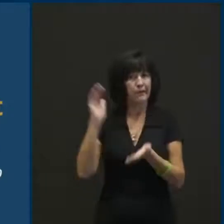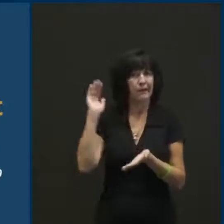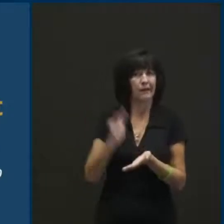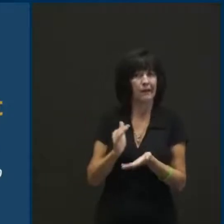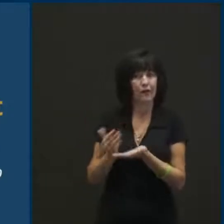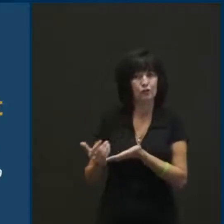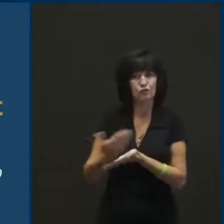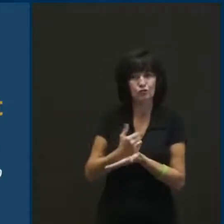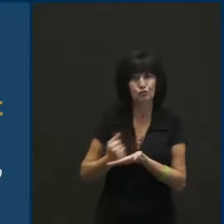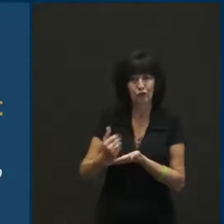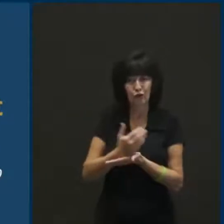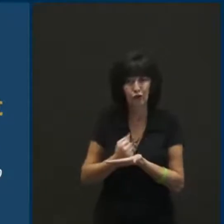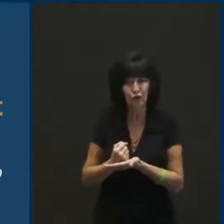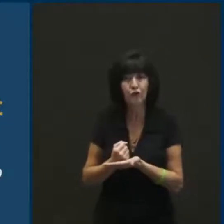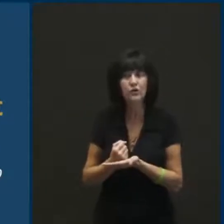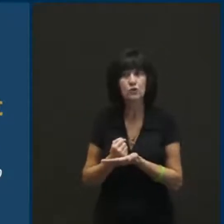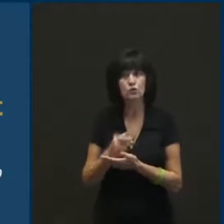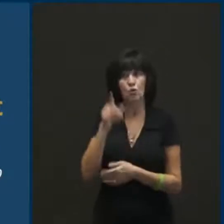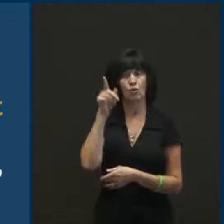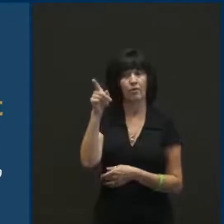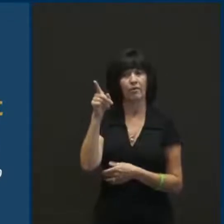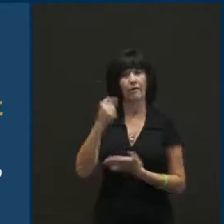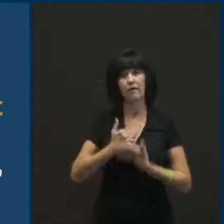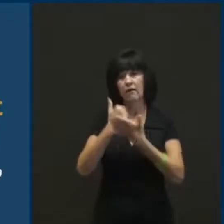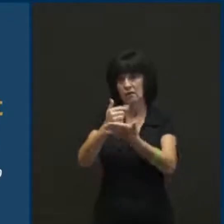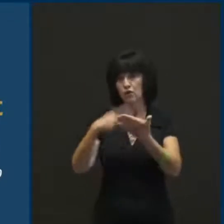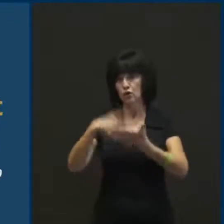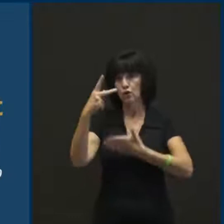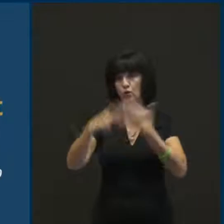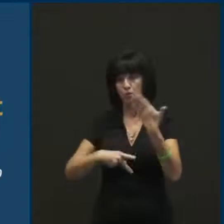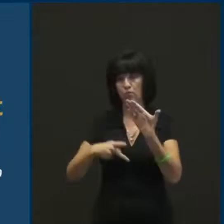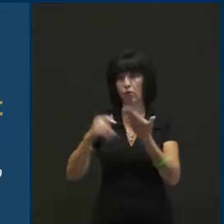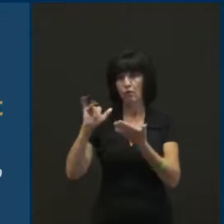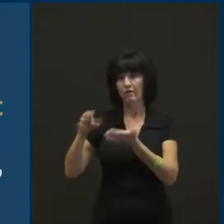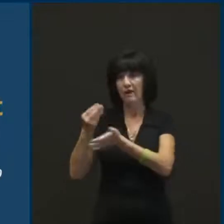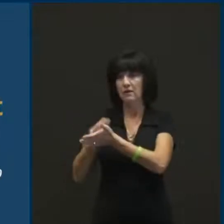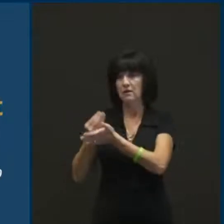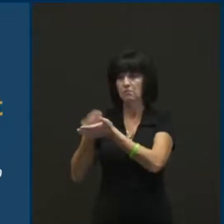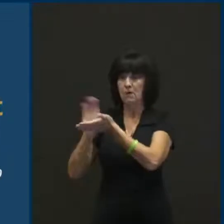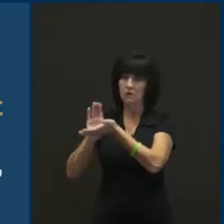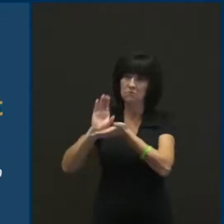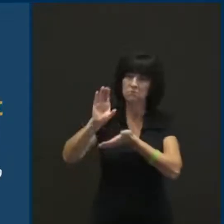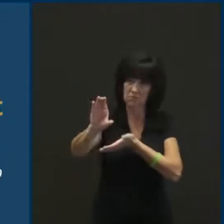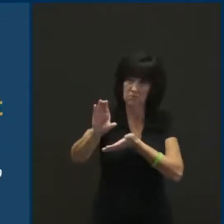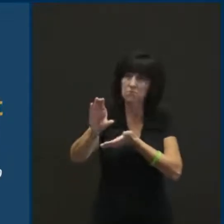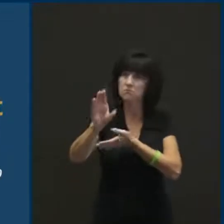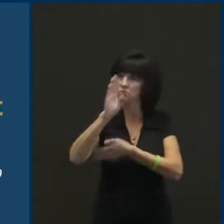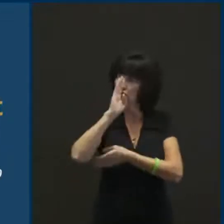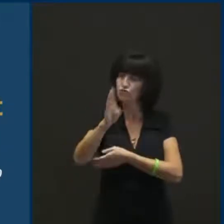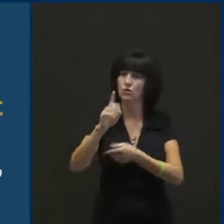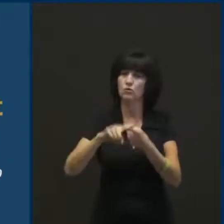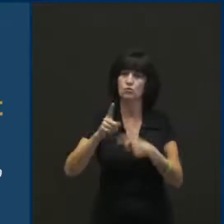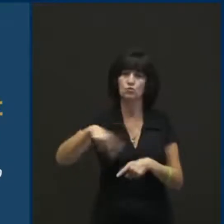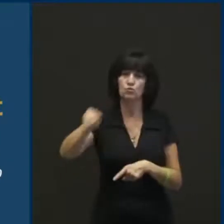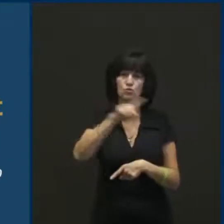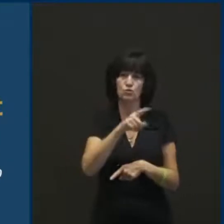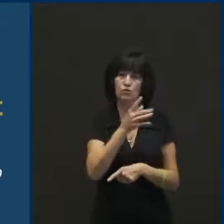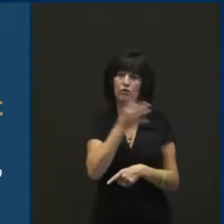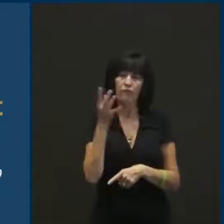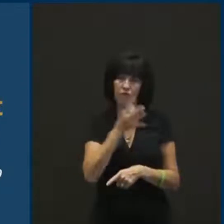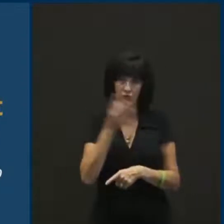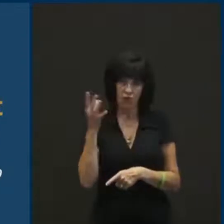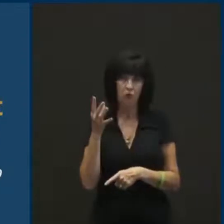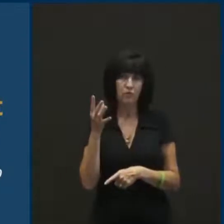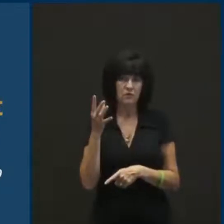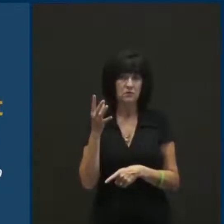grower assistance program will go right to those family farmers, those growers that are the backbone of this industry. I was